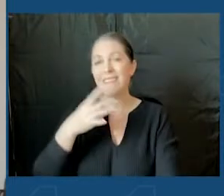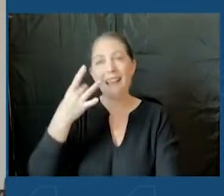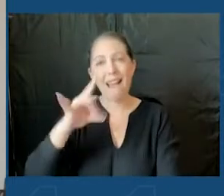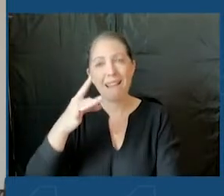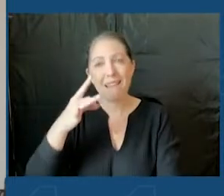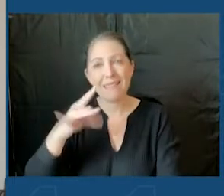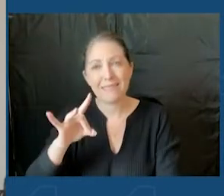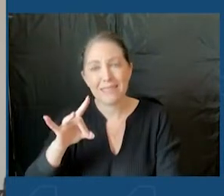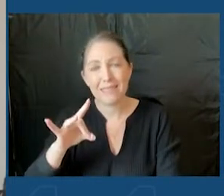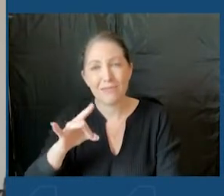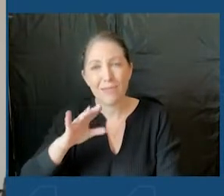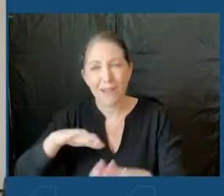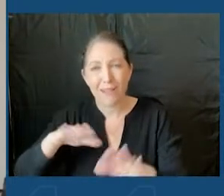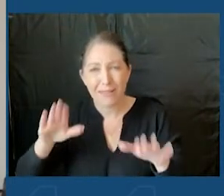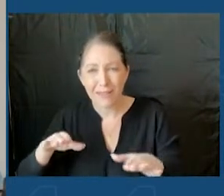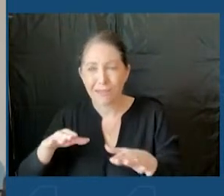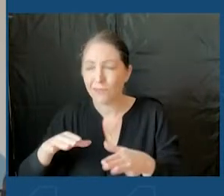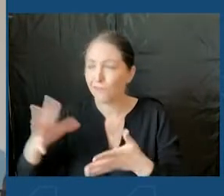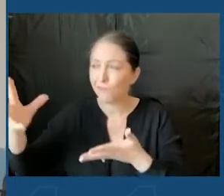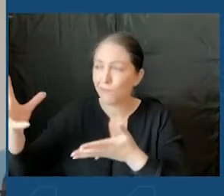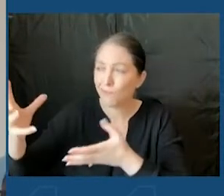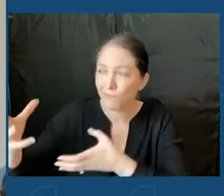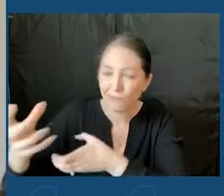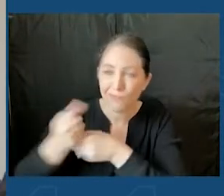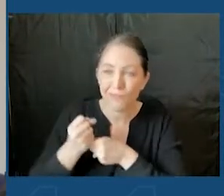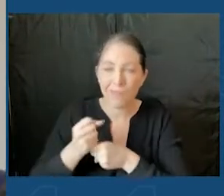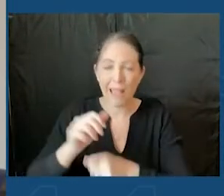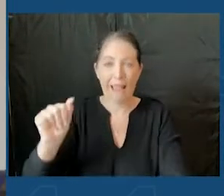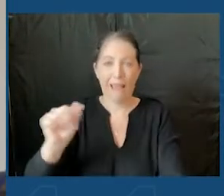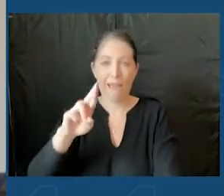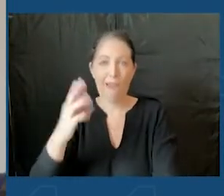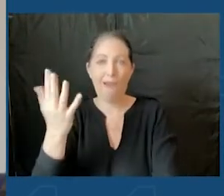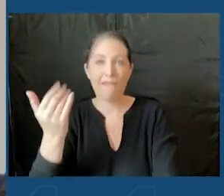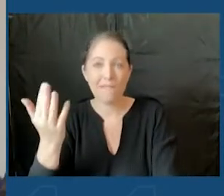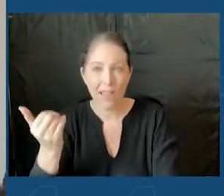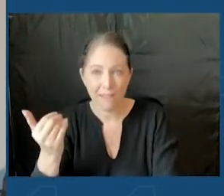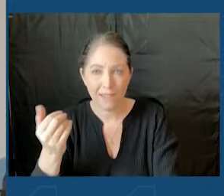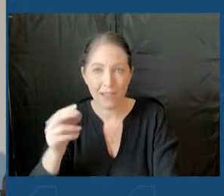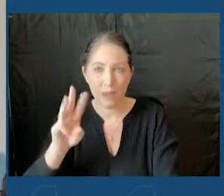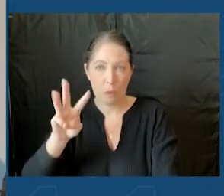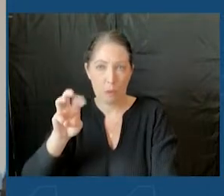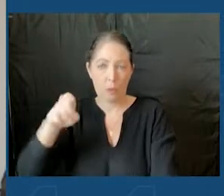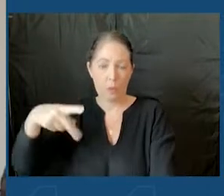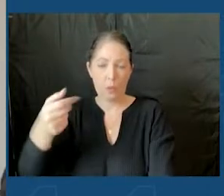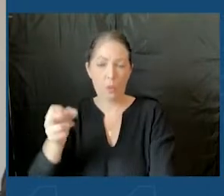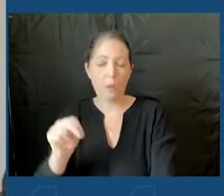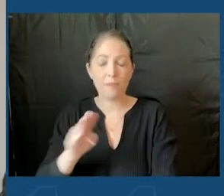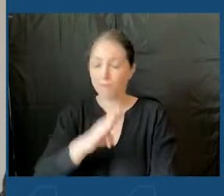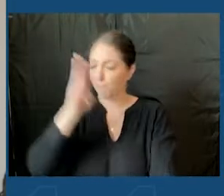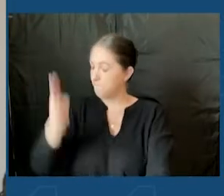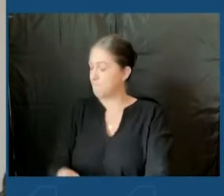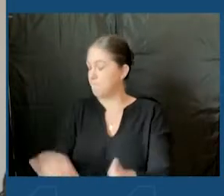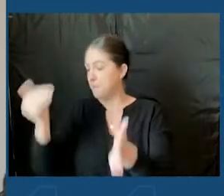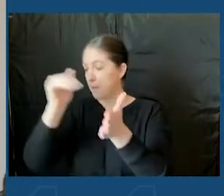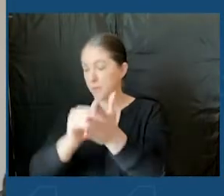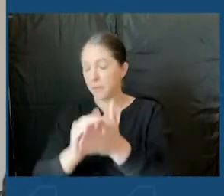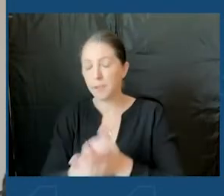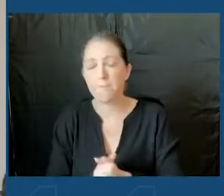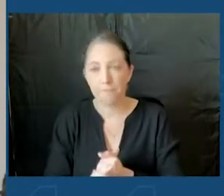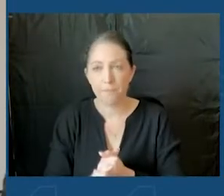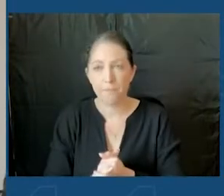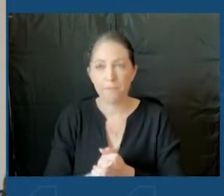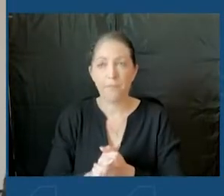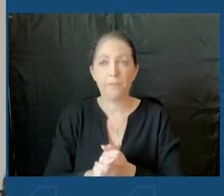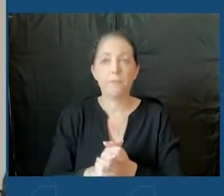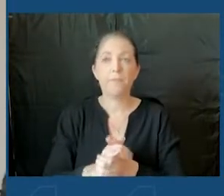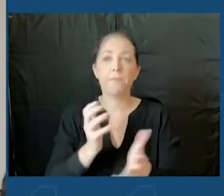an AR-15 assault weapon that's intended for the battlefield. Never again. And our legislature, Crystal Peoples-Stokes, Senator Tim